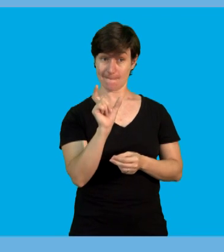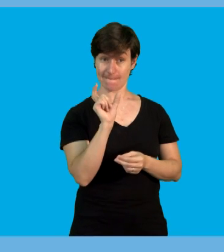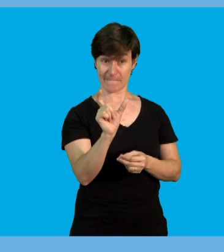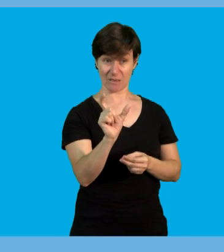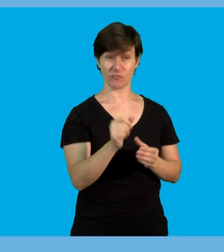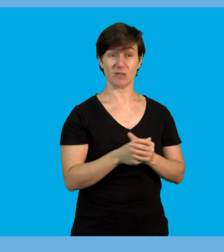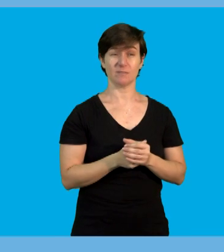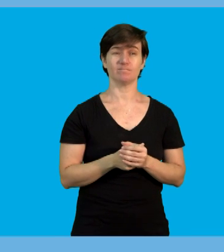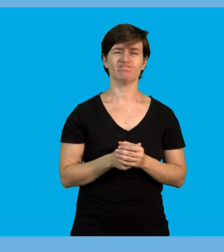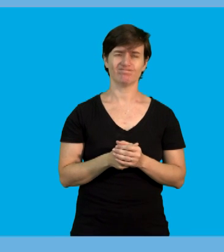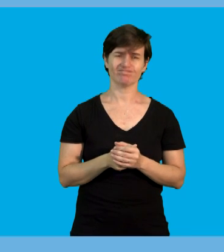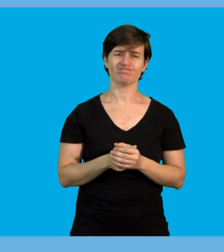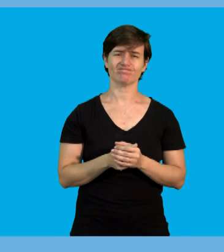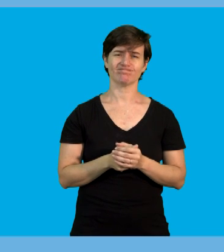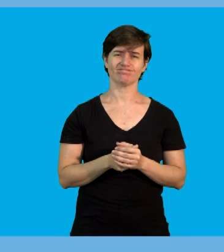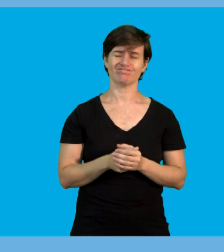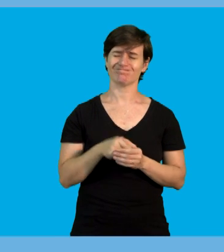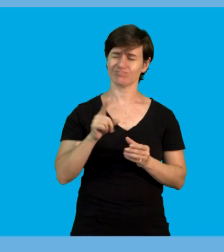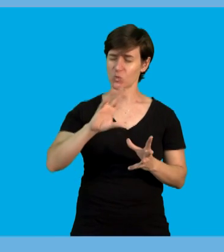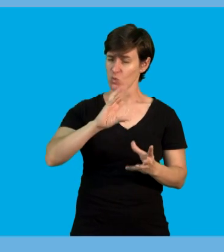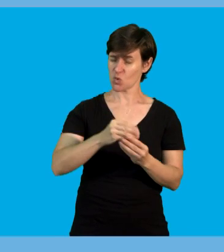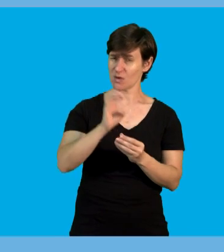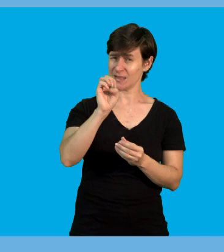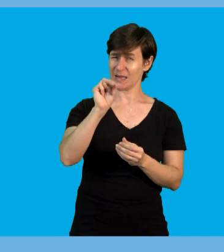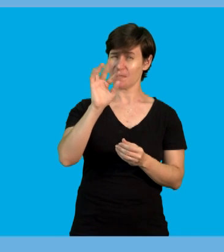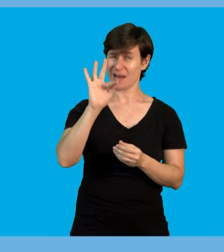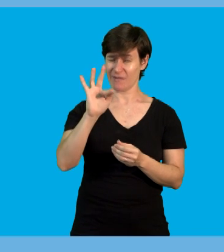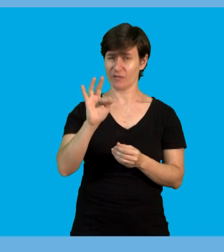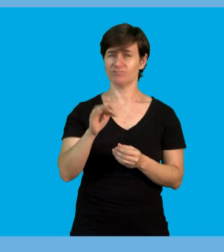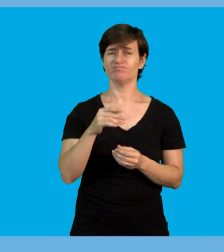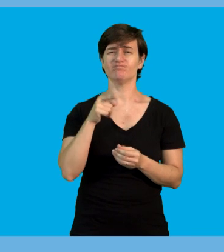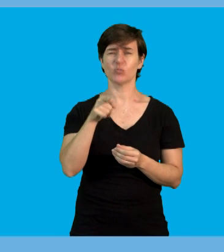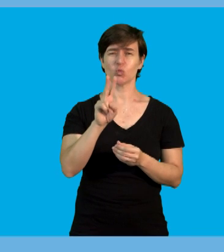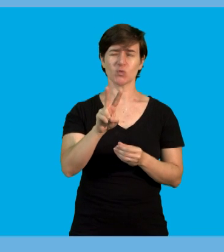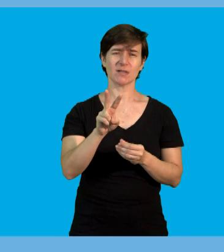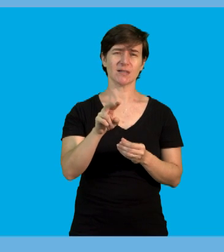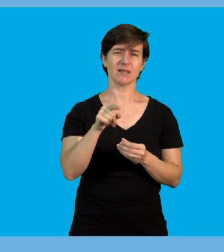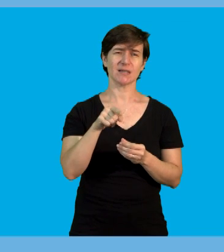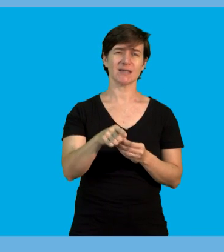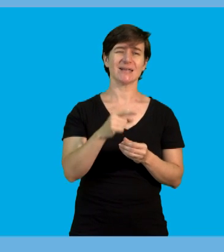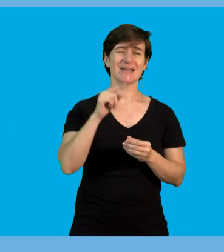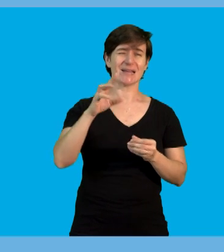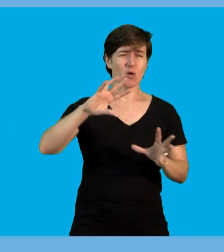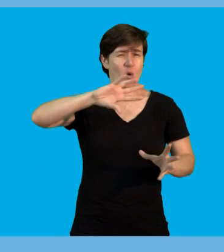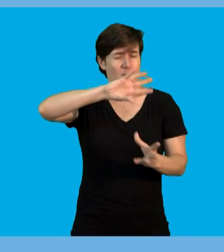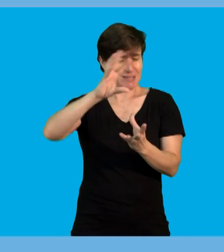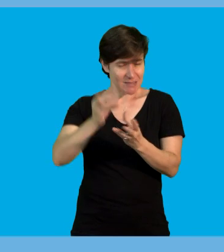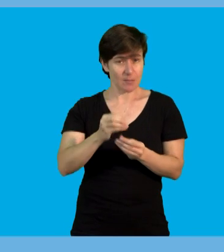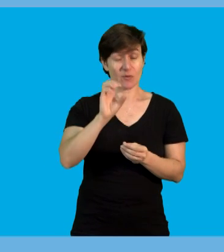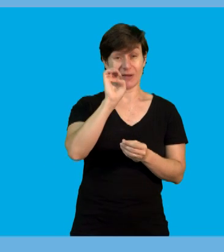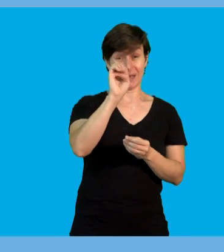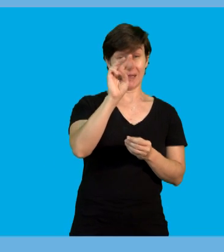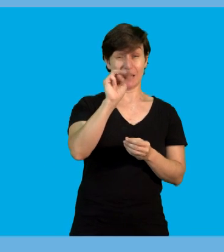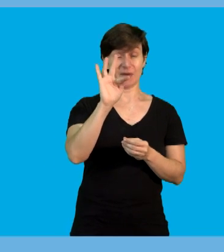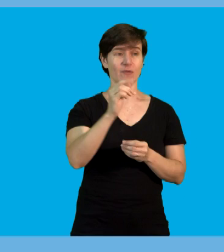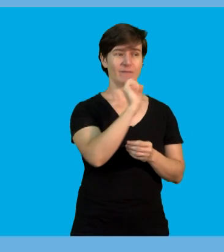a positive and a negative in a series connection, the total EMF of the battery in this case is going to be equal to the sum of the